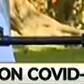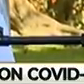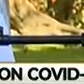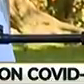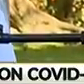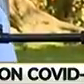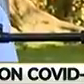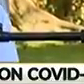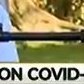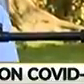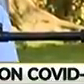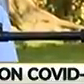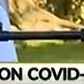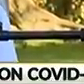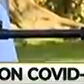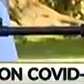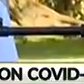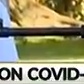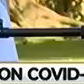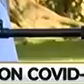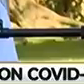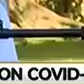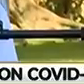and they were told to step aside.